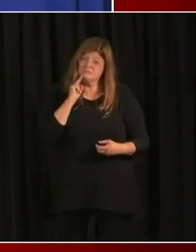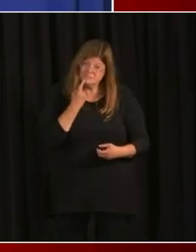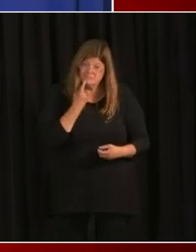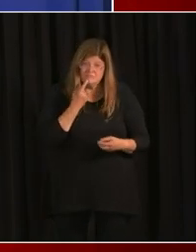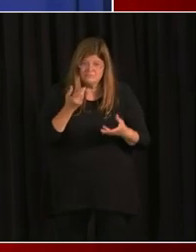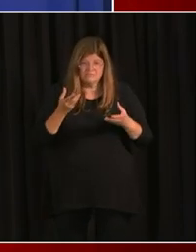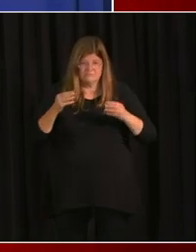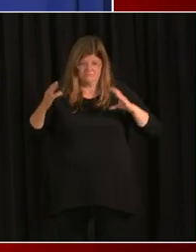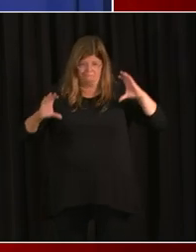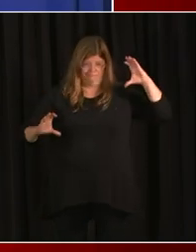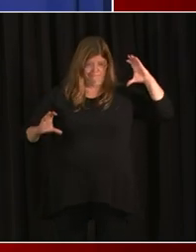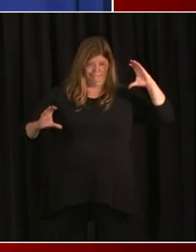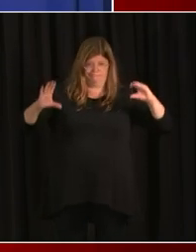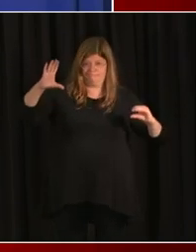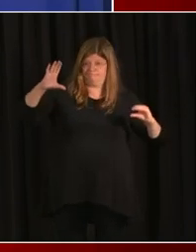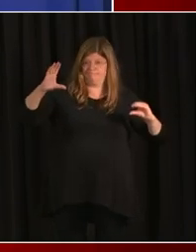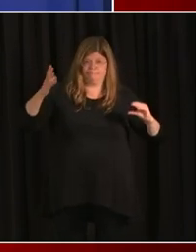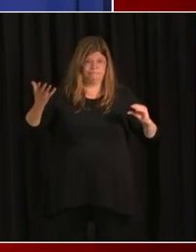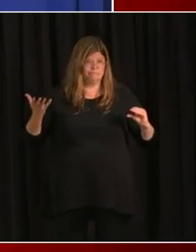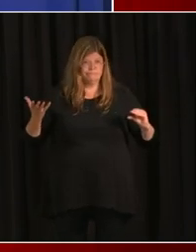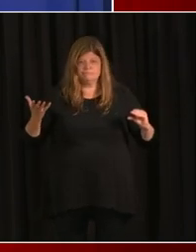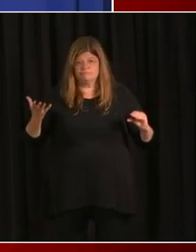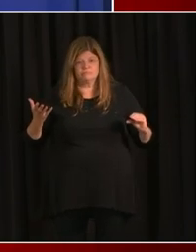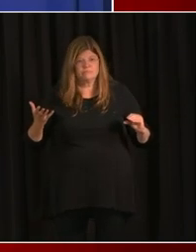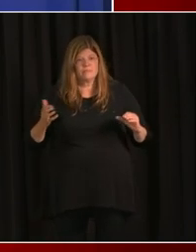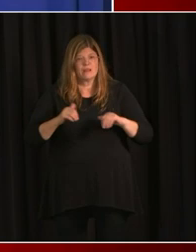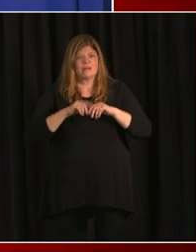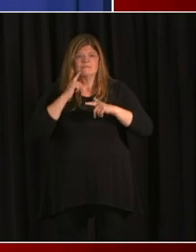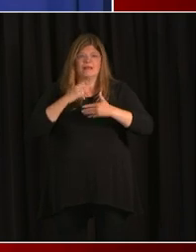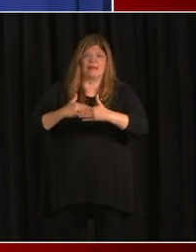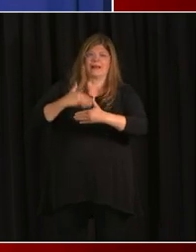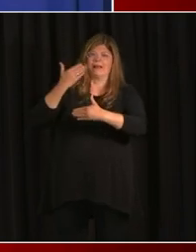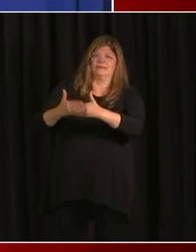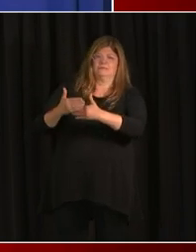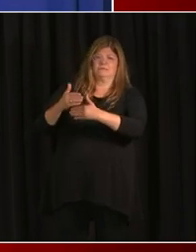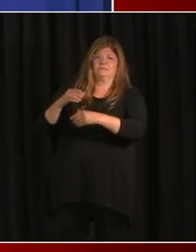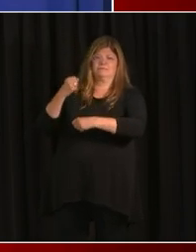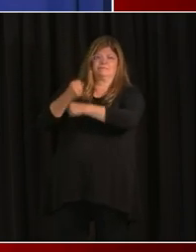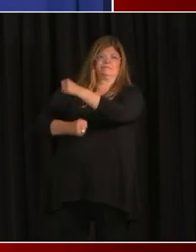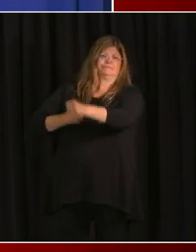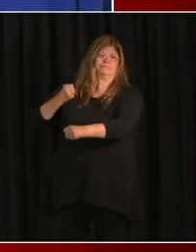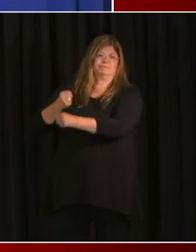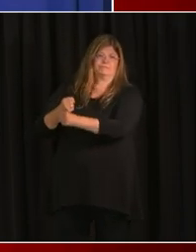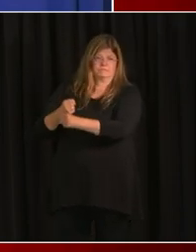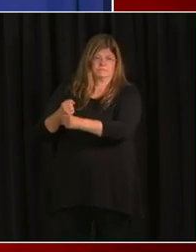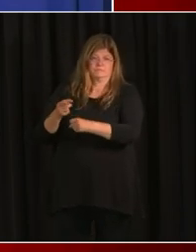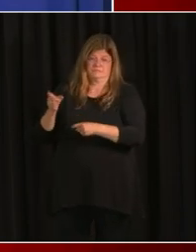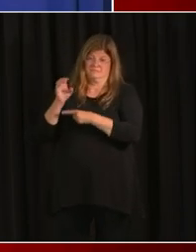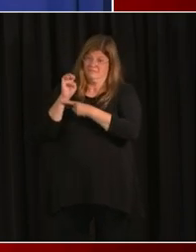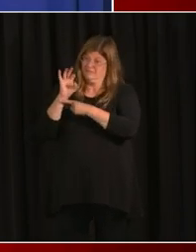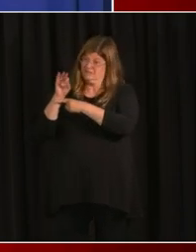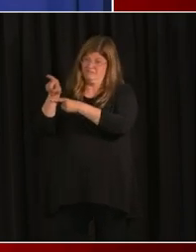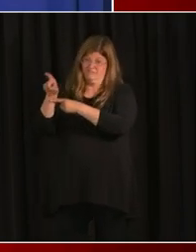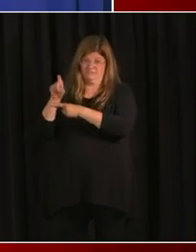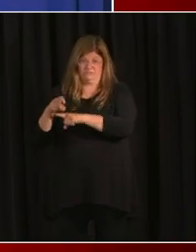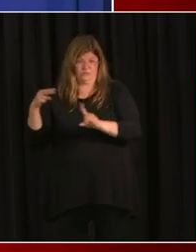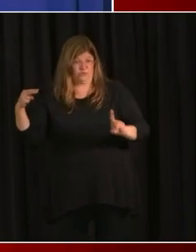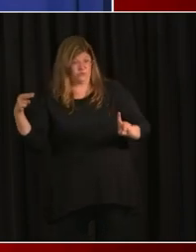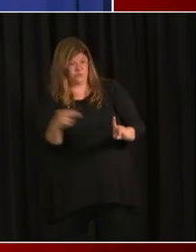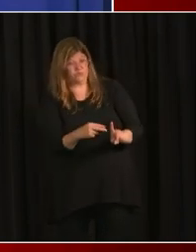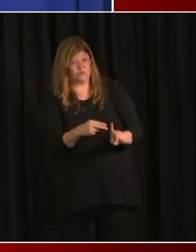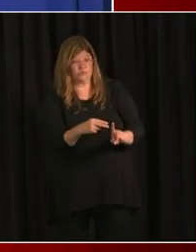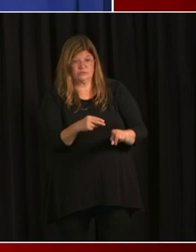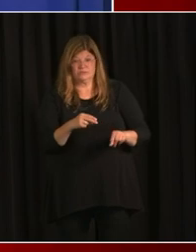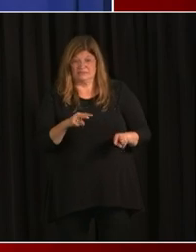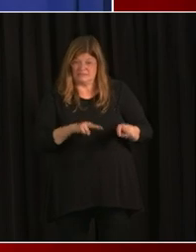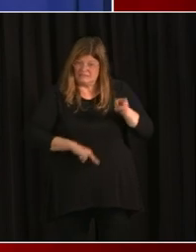problem in the police department budget for next fiscal year. So we think that's something that the CFO should look at, and something that